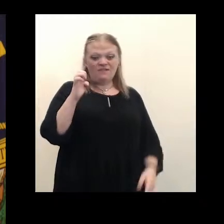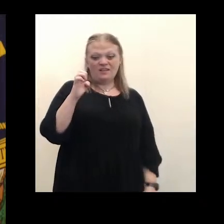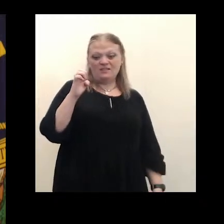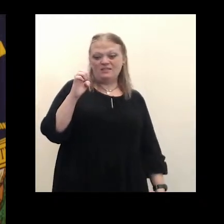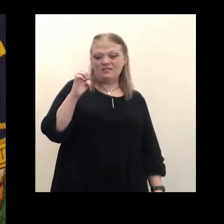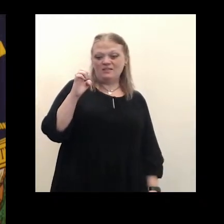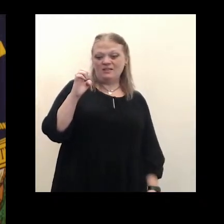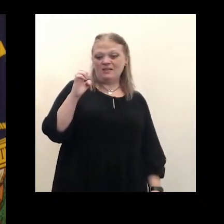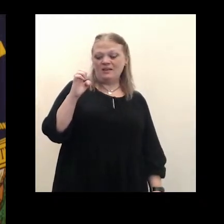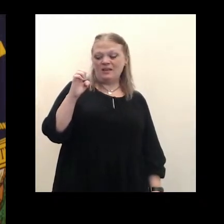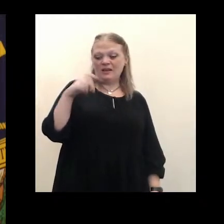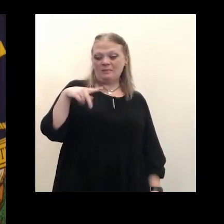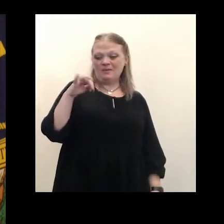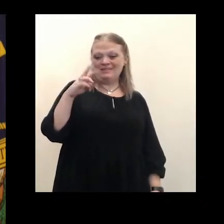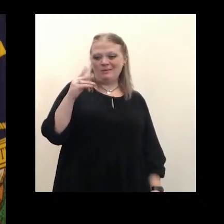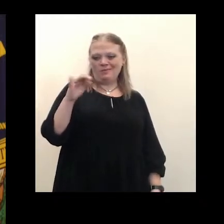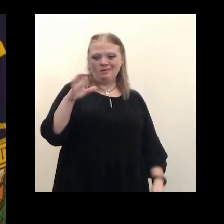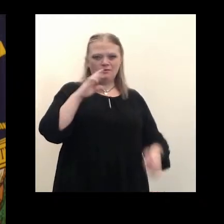with it.